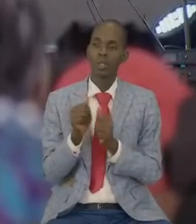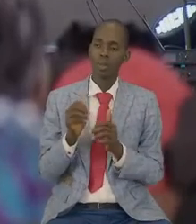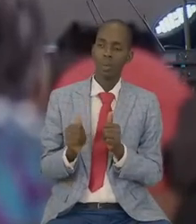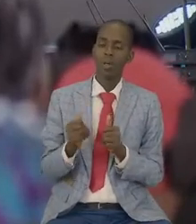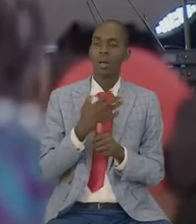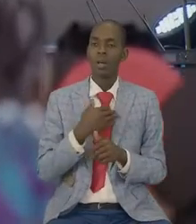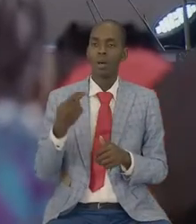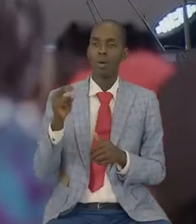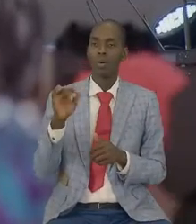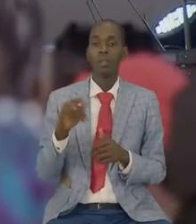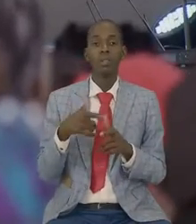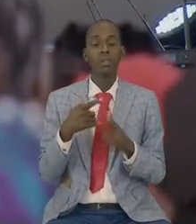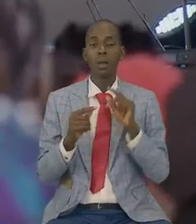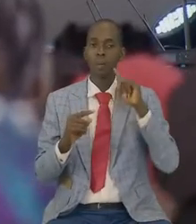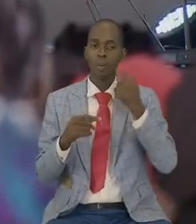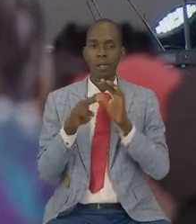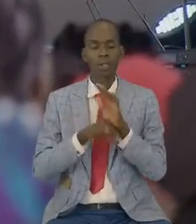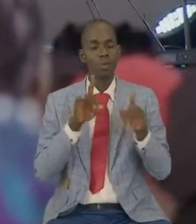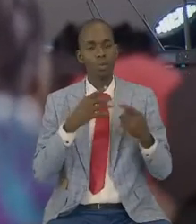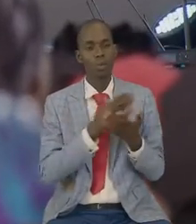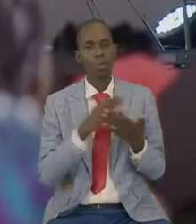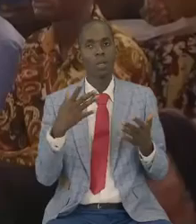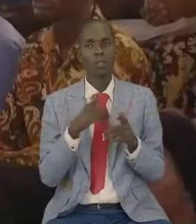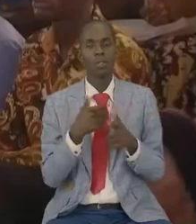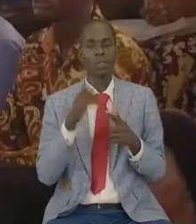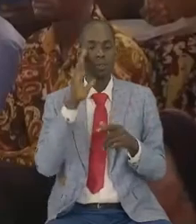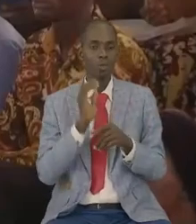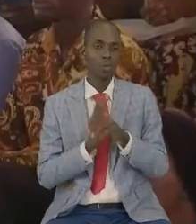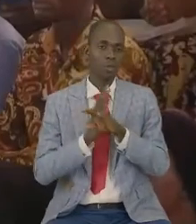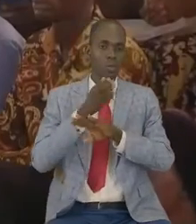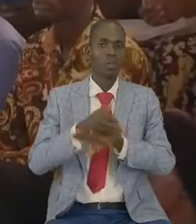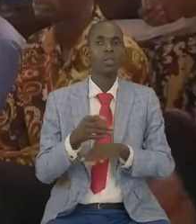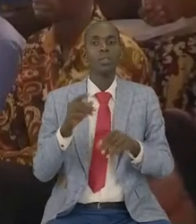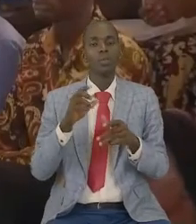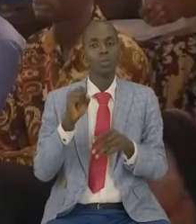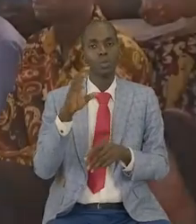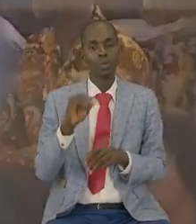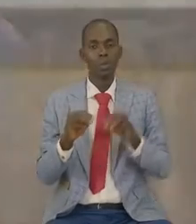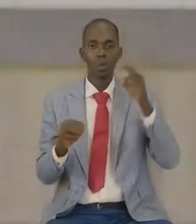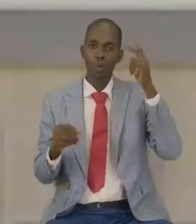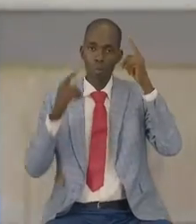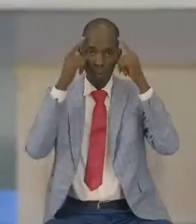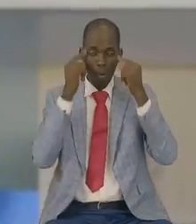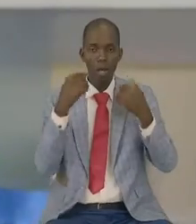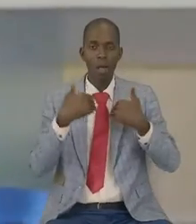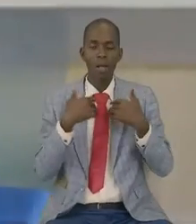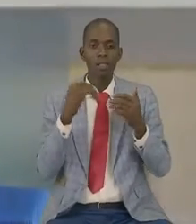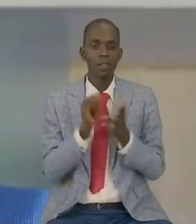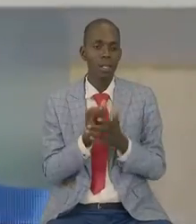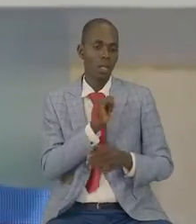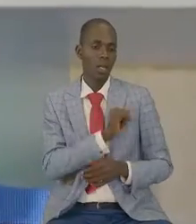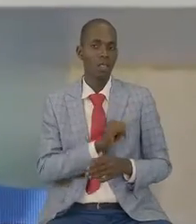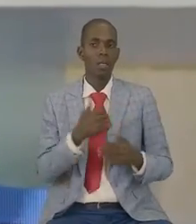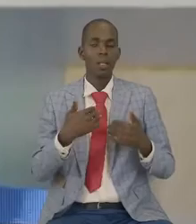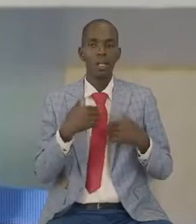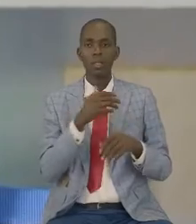away. And you will cross over. And so Moses had that attitude, and he had a